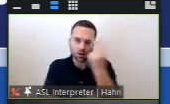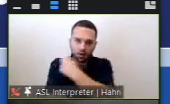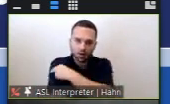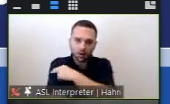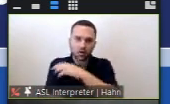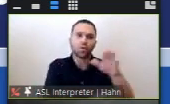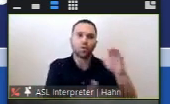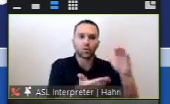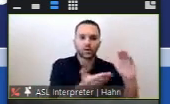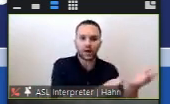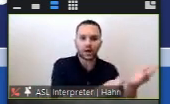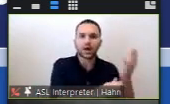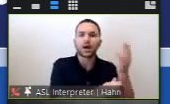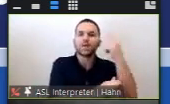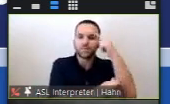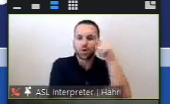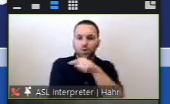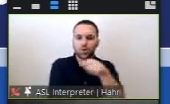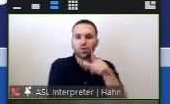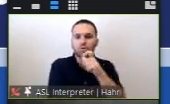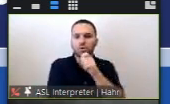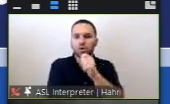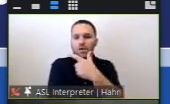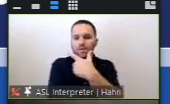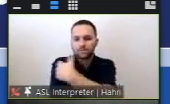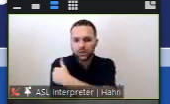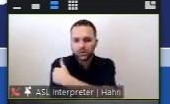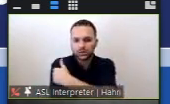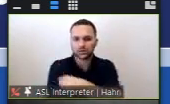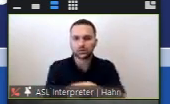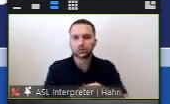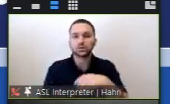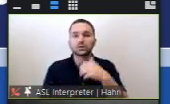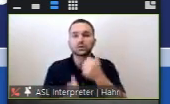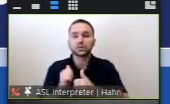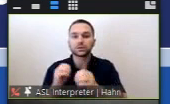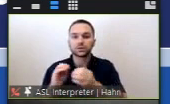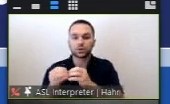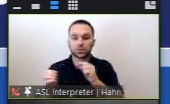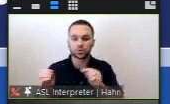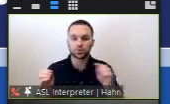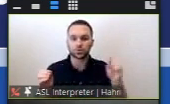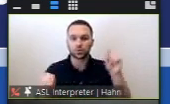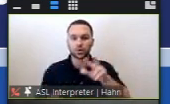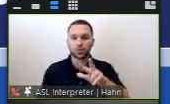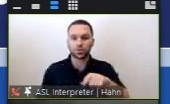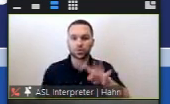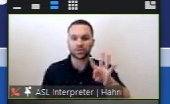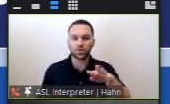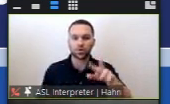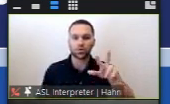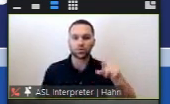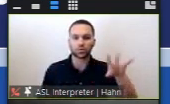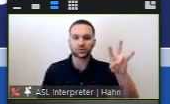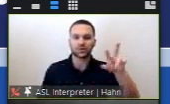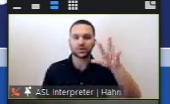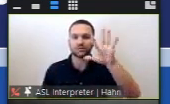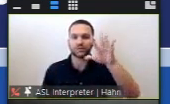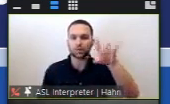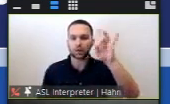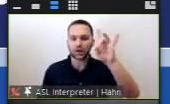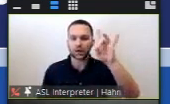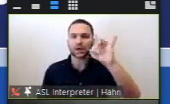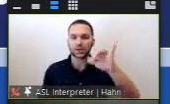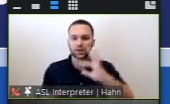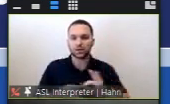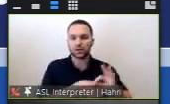an unvaccinated individual. So each of these numbers here, 3.4, 3.7, and 5.8, correspond to the increased level of